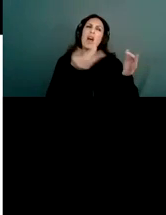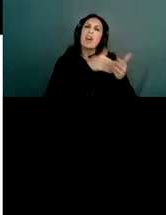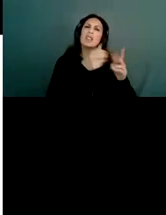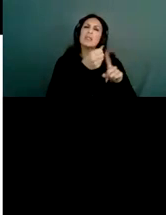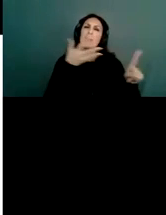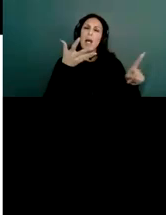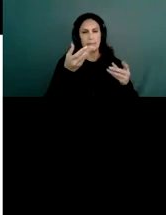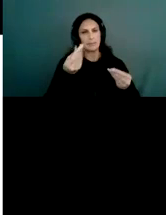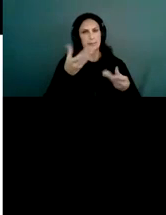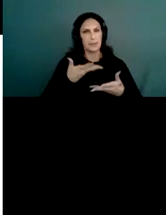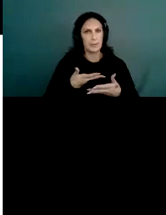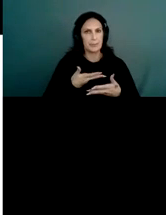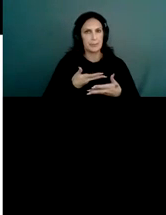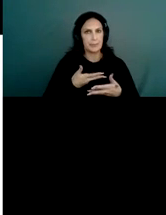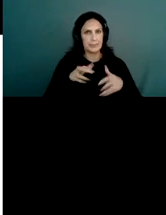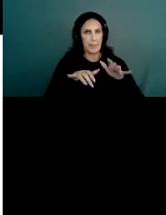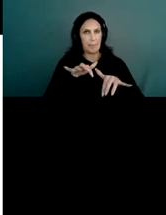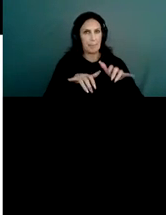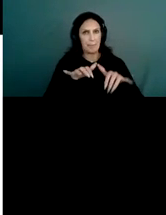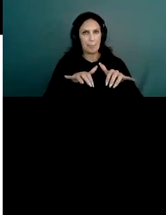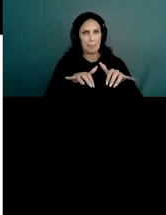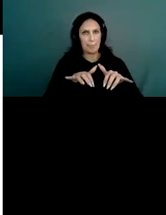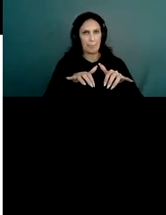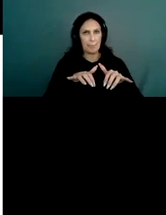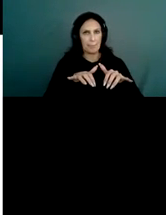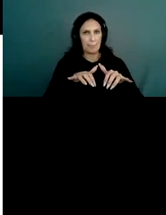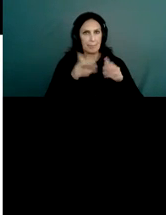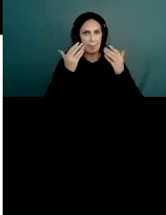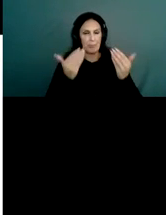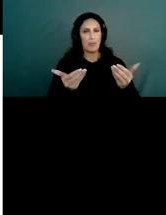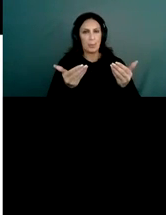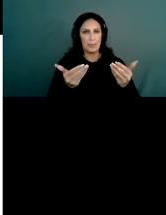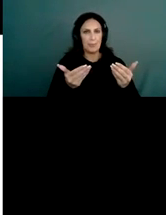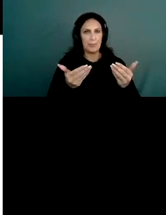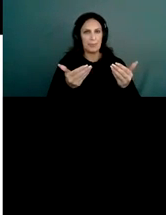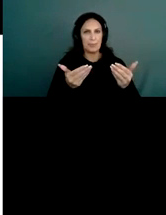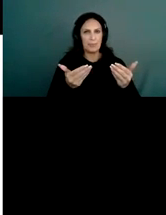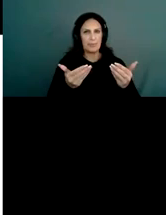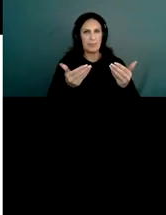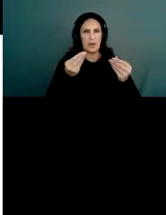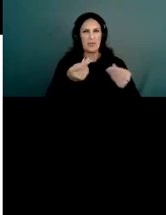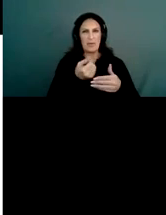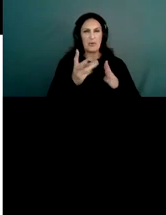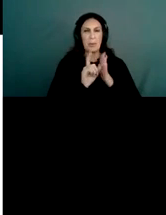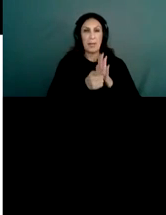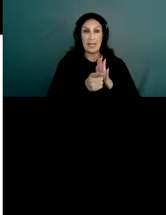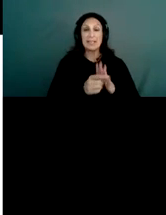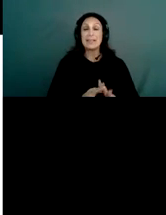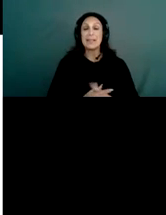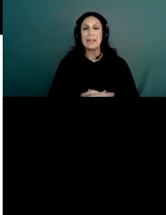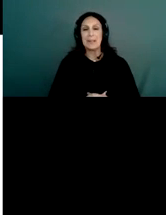that same button. And we'll leave it open for just a couple of minutes in case there are some questions.